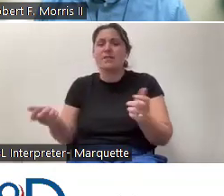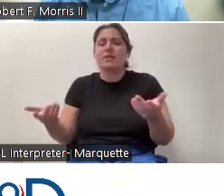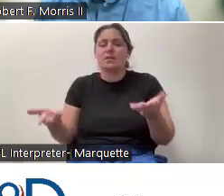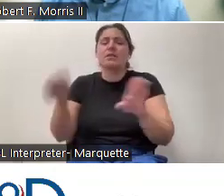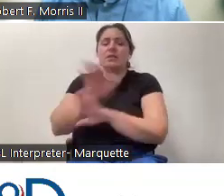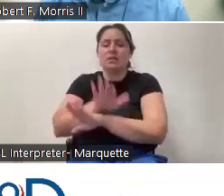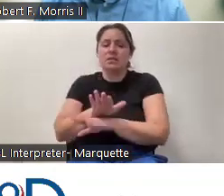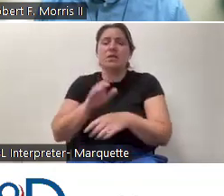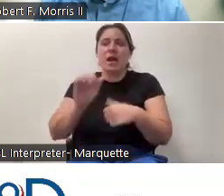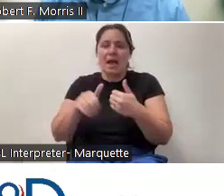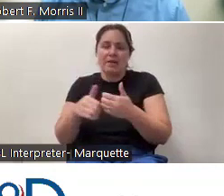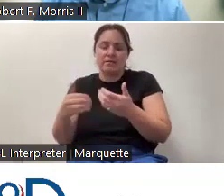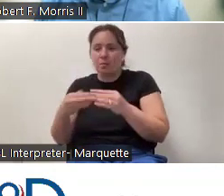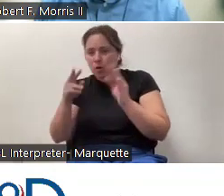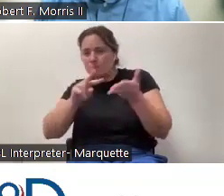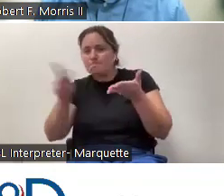at here.